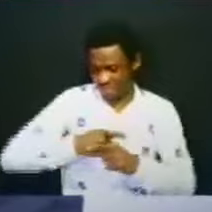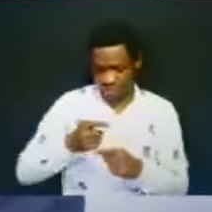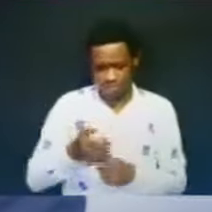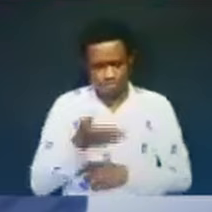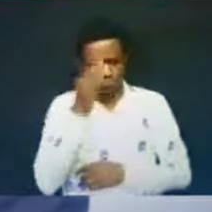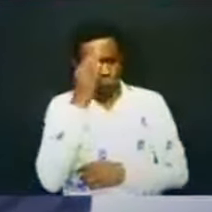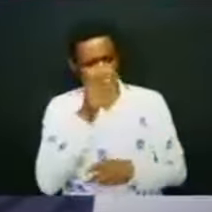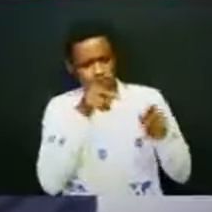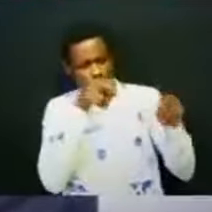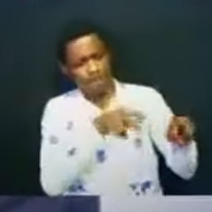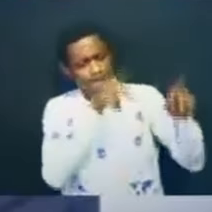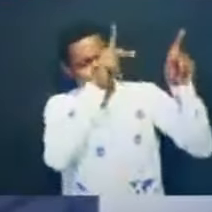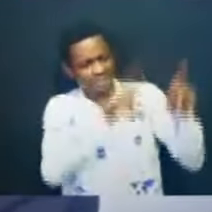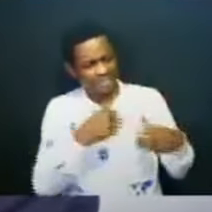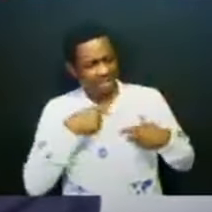They